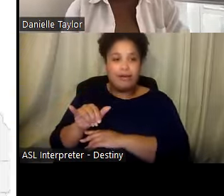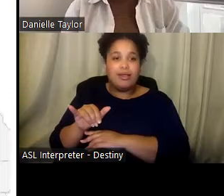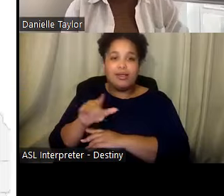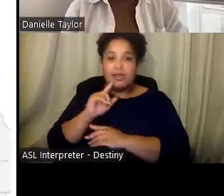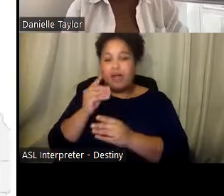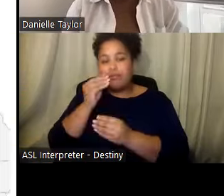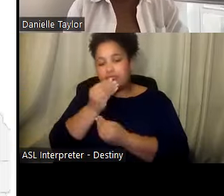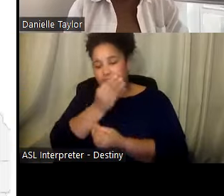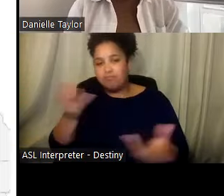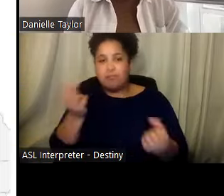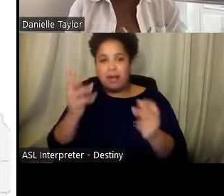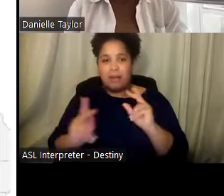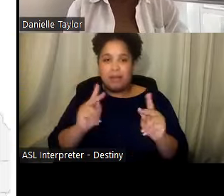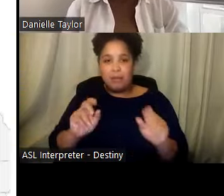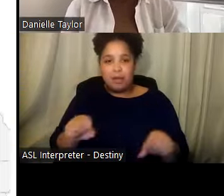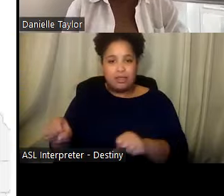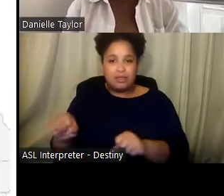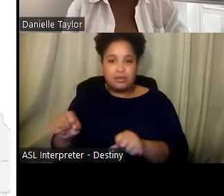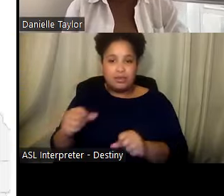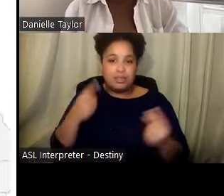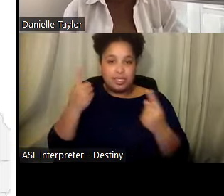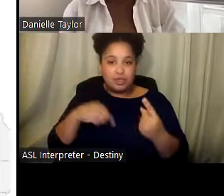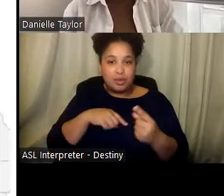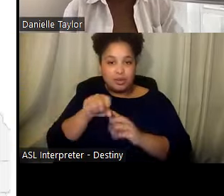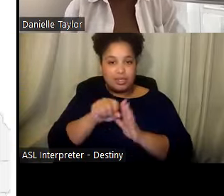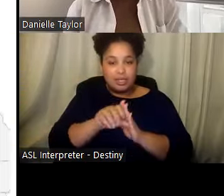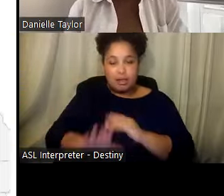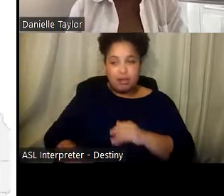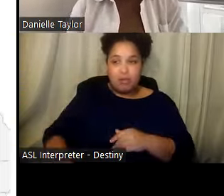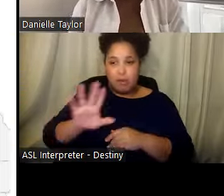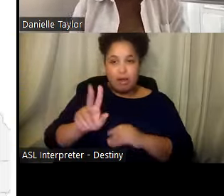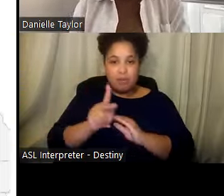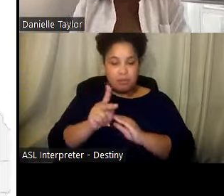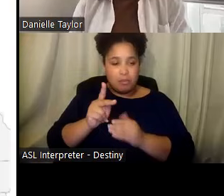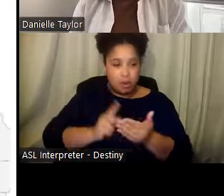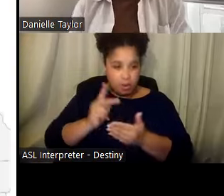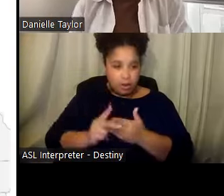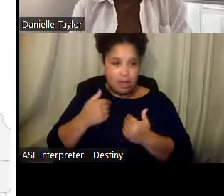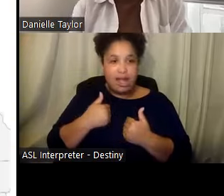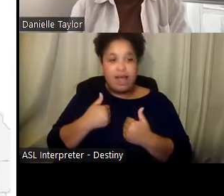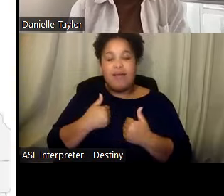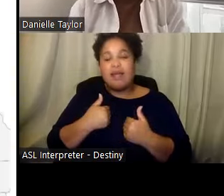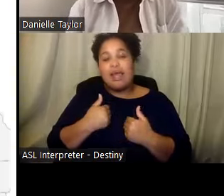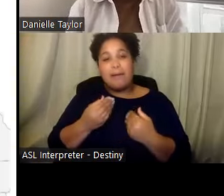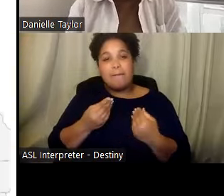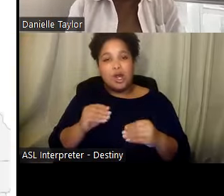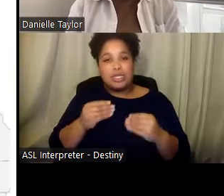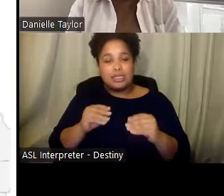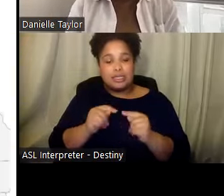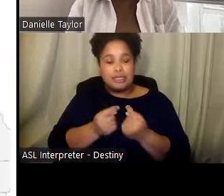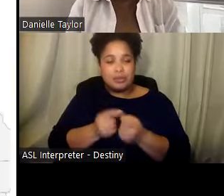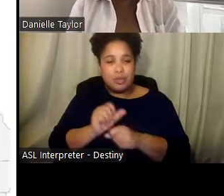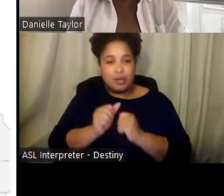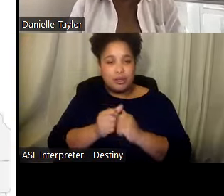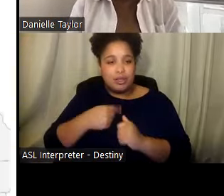to as many folks as possible, also considering that we are a statewide program. So we have a marketing team working with us on